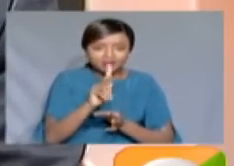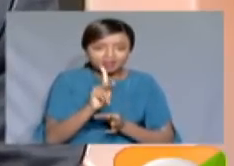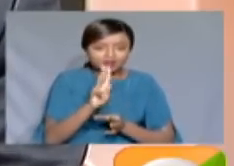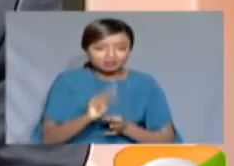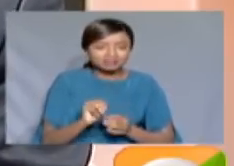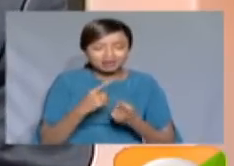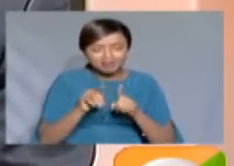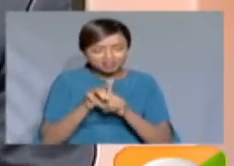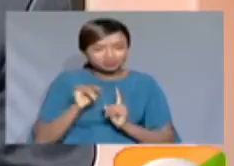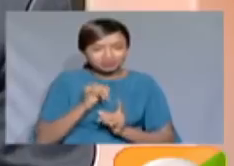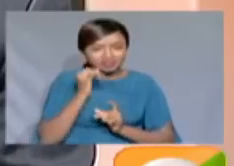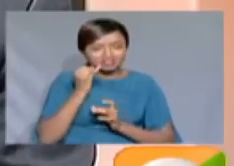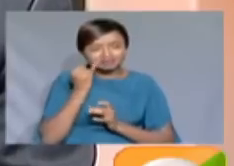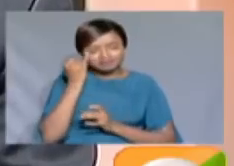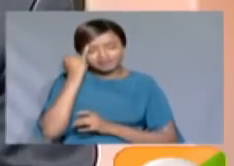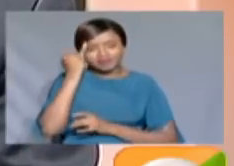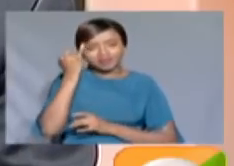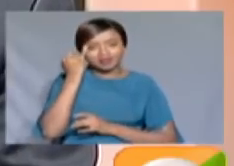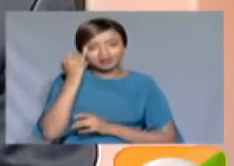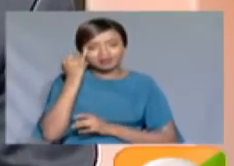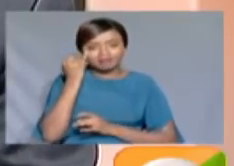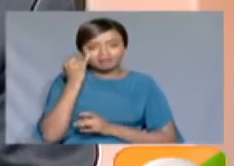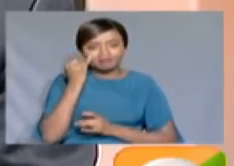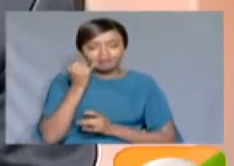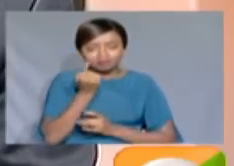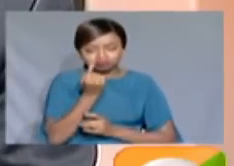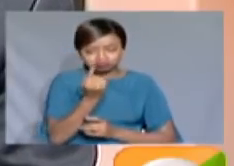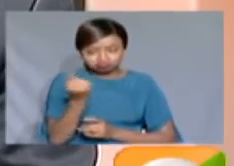whole idea of consumer